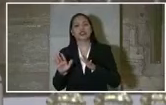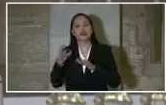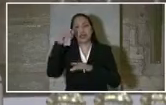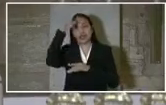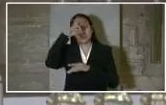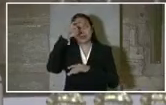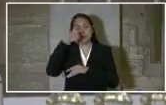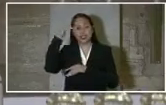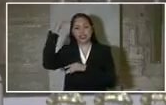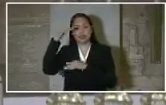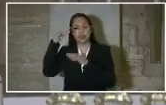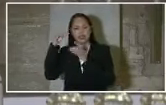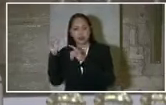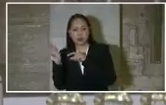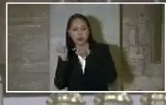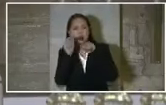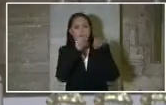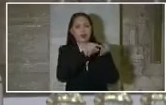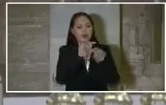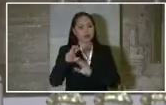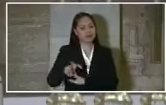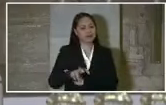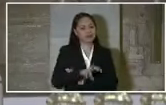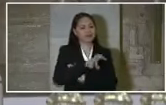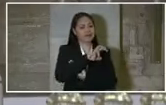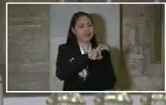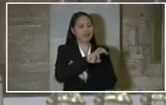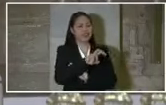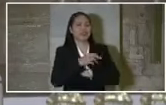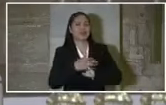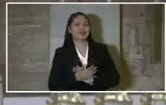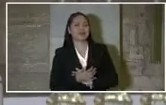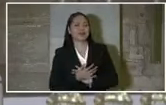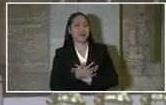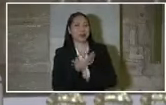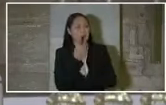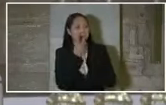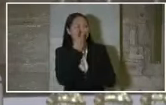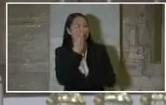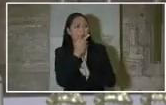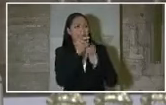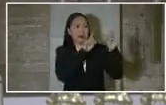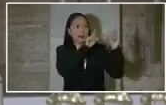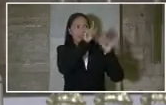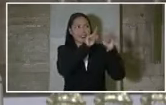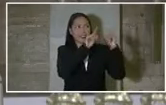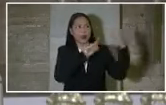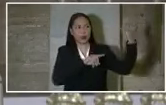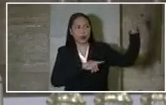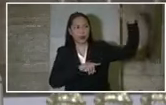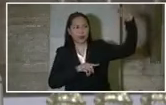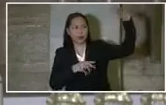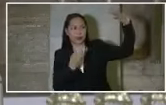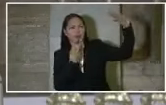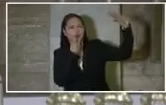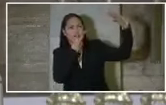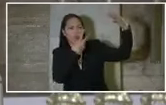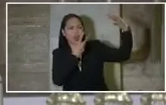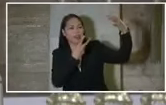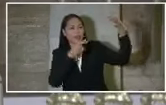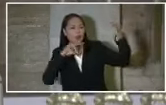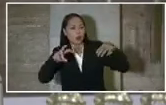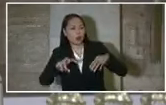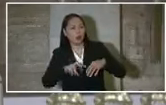out. And behold, the star that they had seen at its rising preceded